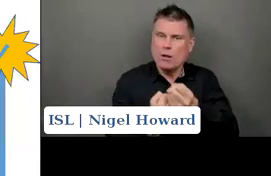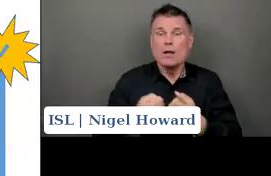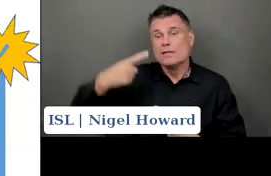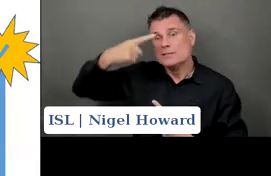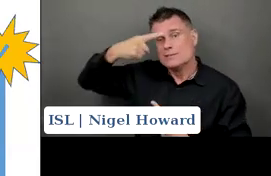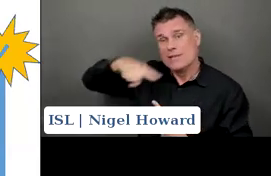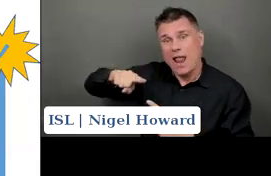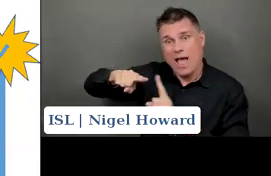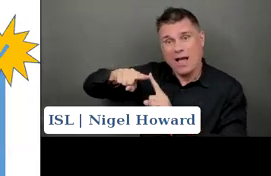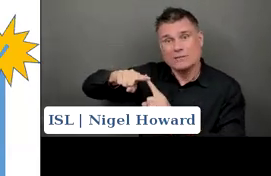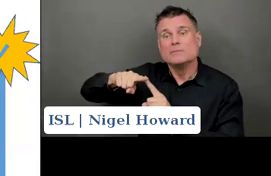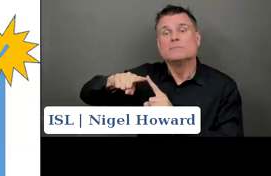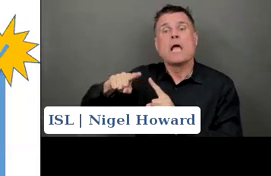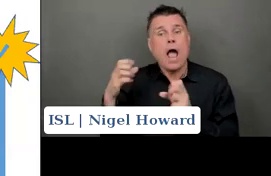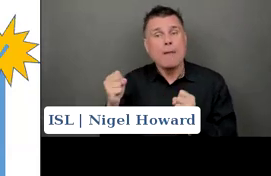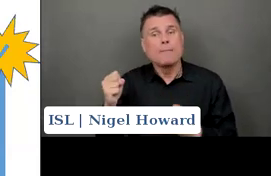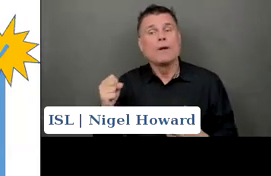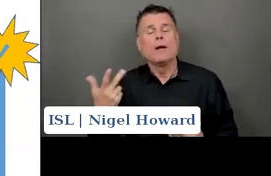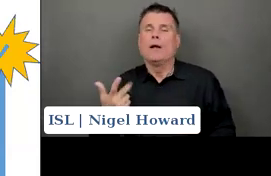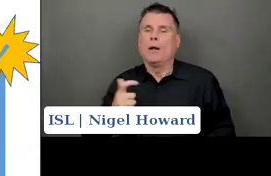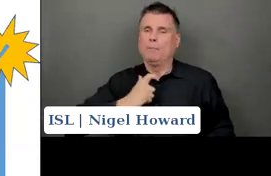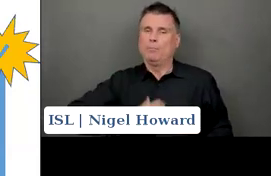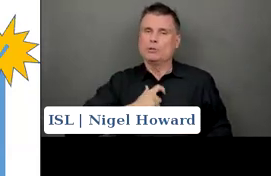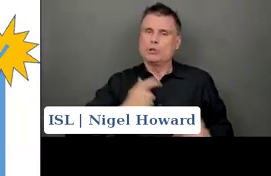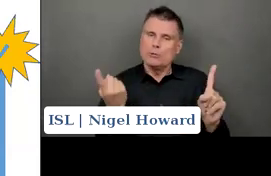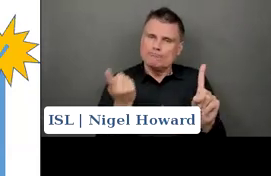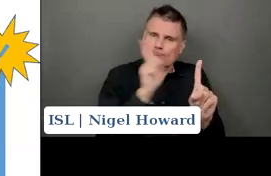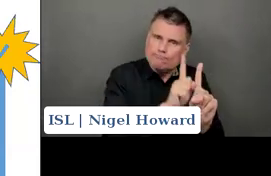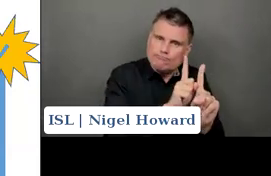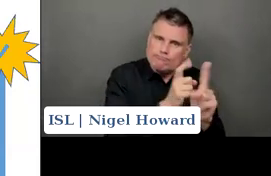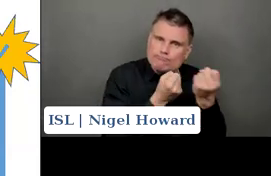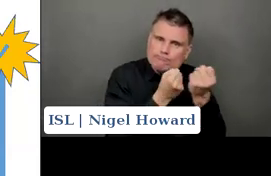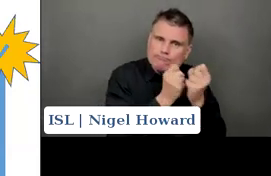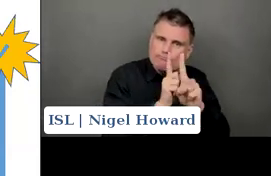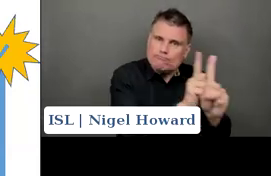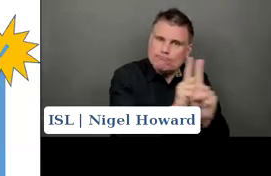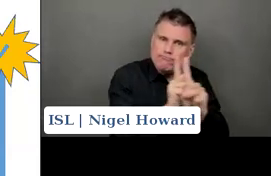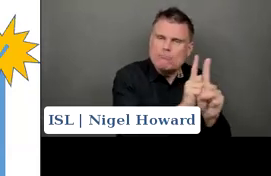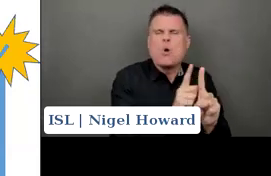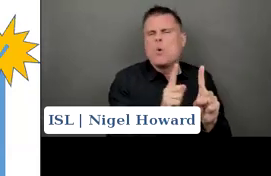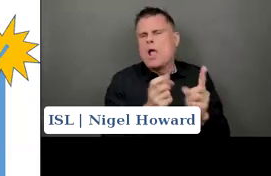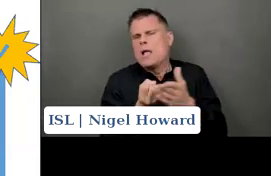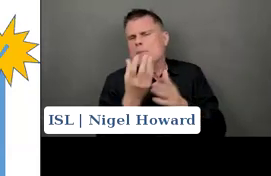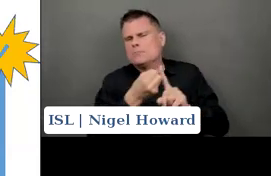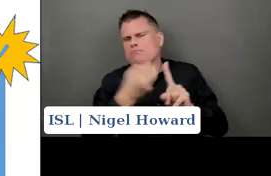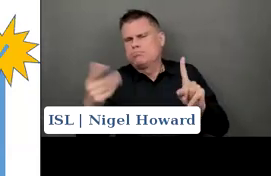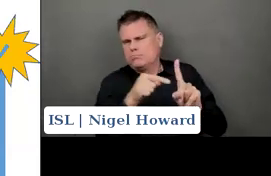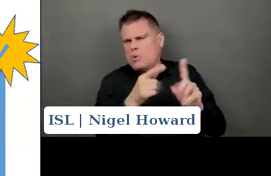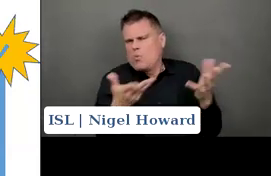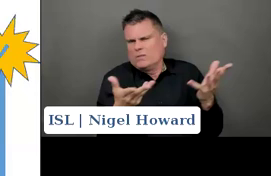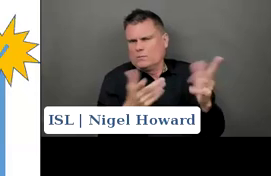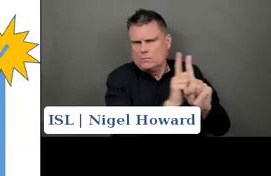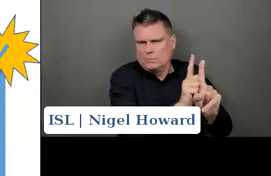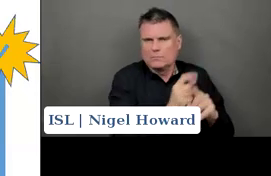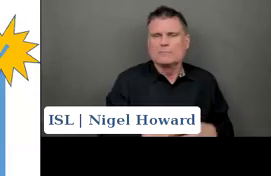more about the Uruguay system in place. Mobile creche, which are also sort of childcare services that have